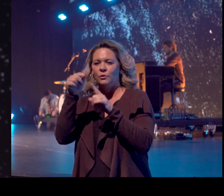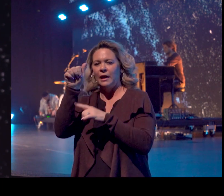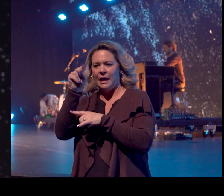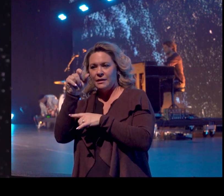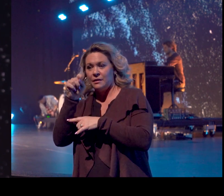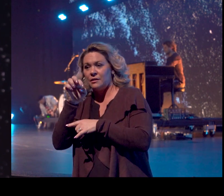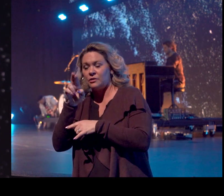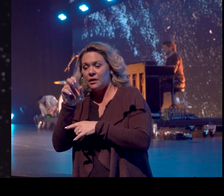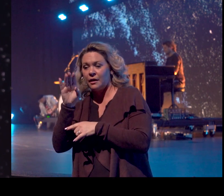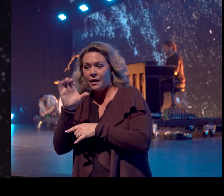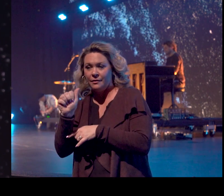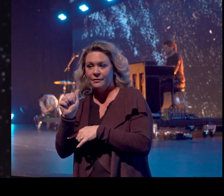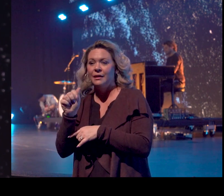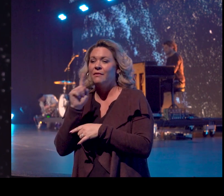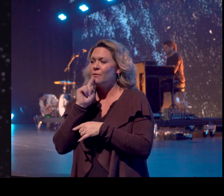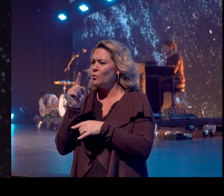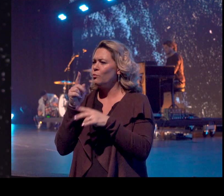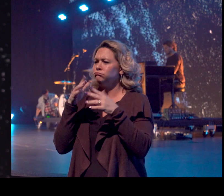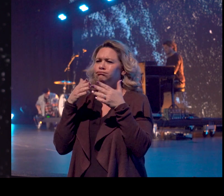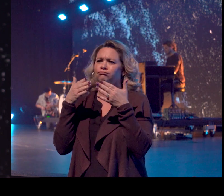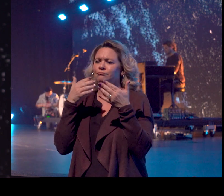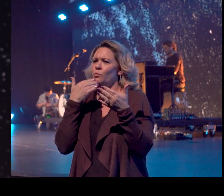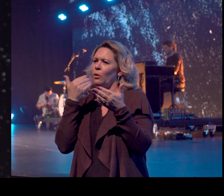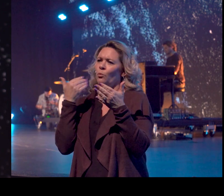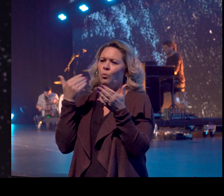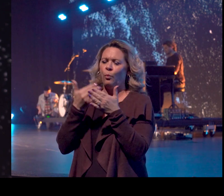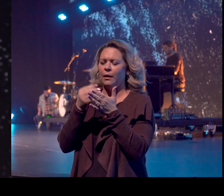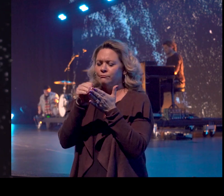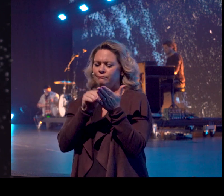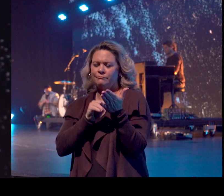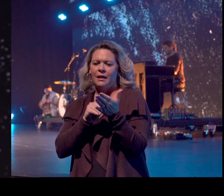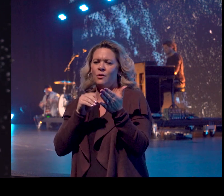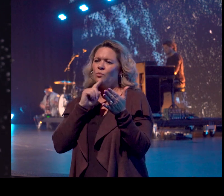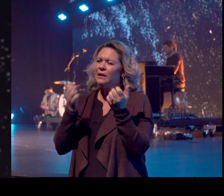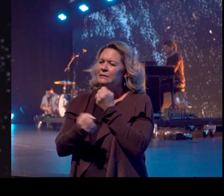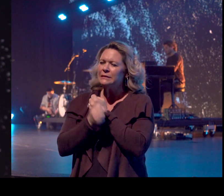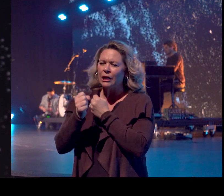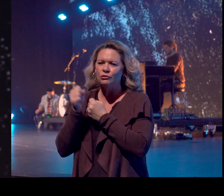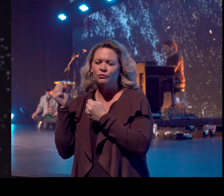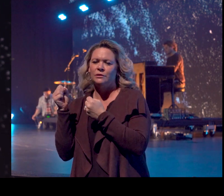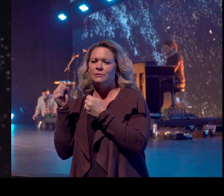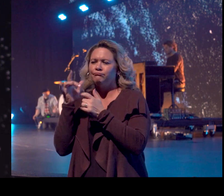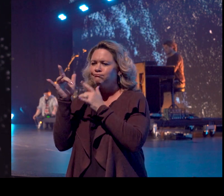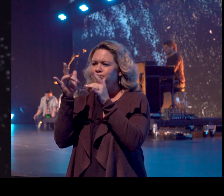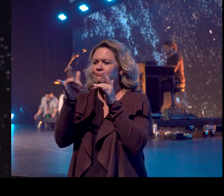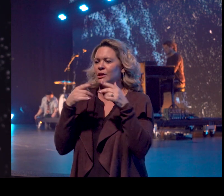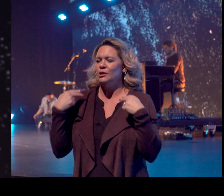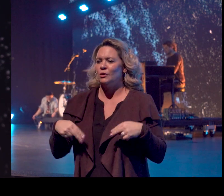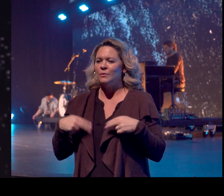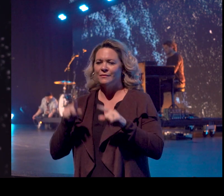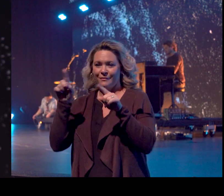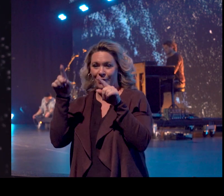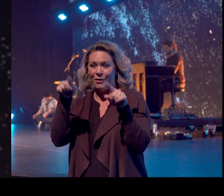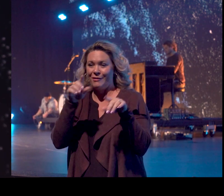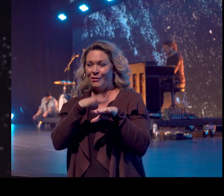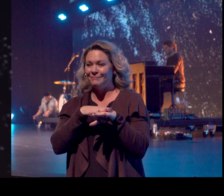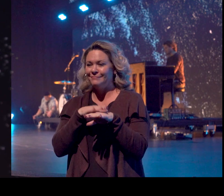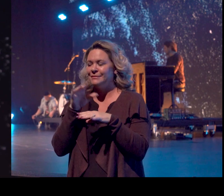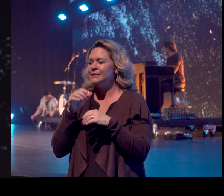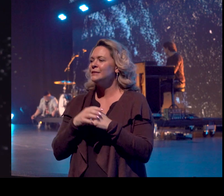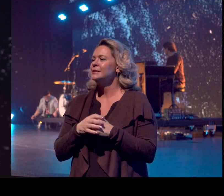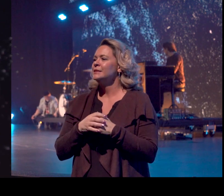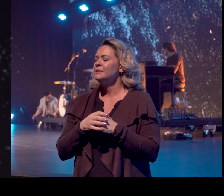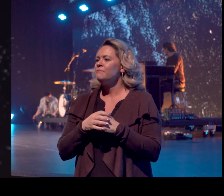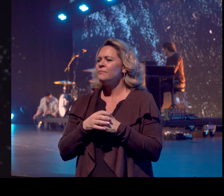down to Antarctica. And these expeditions have been well-documented as some of the most dangerous journeys that humans have ever